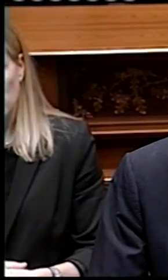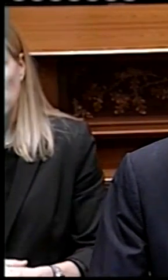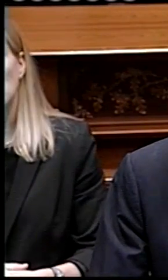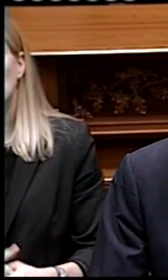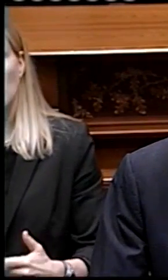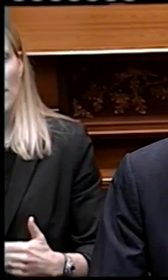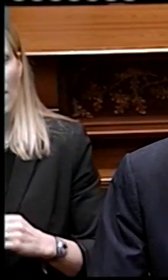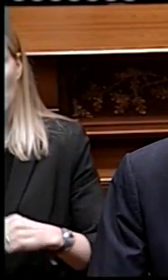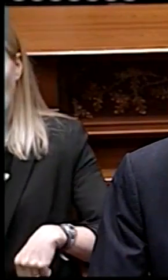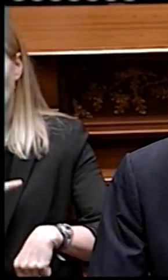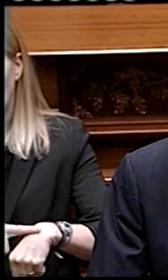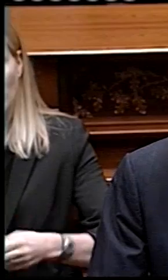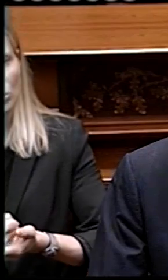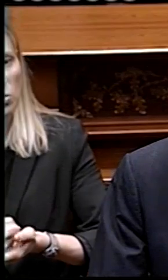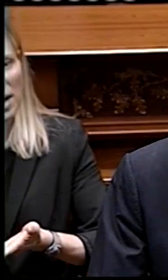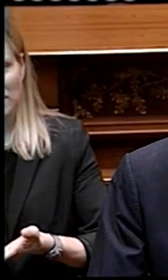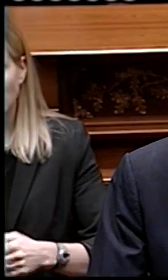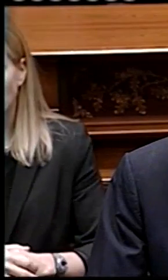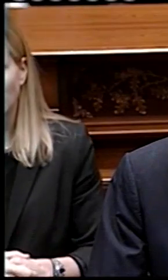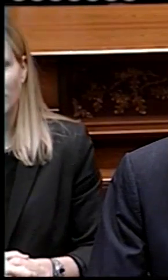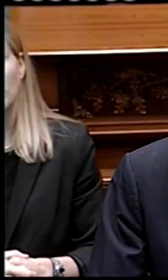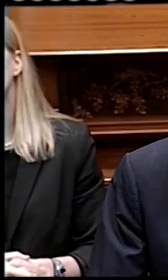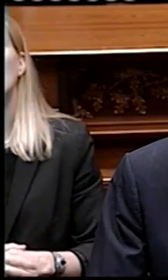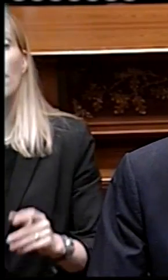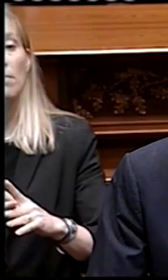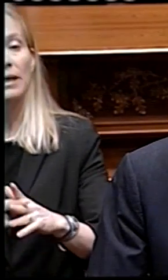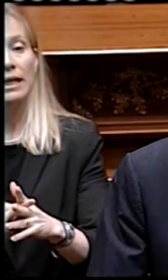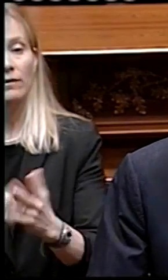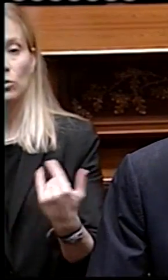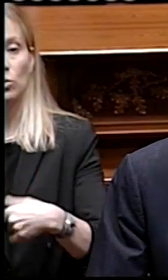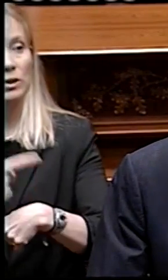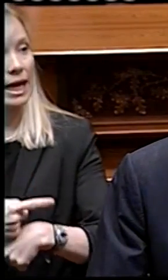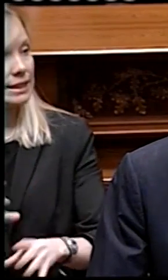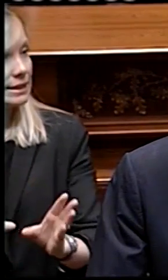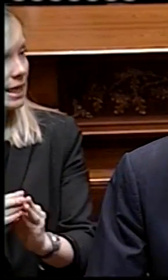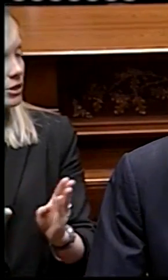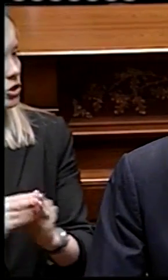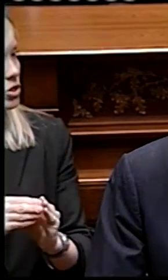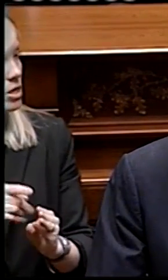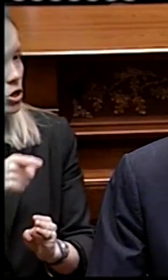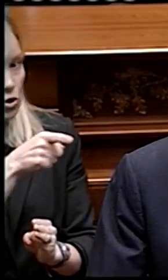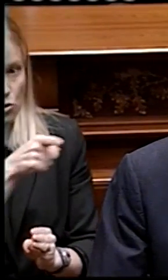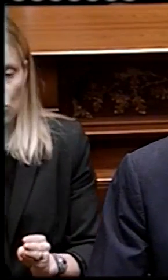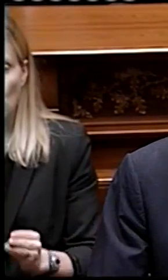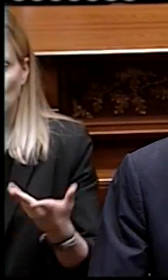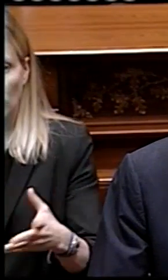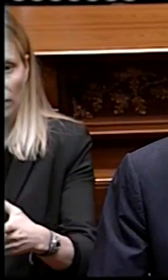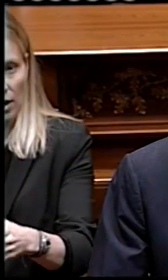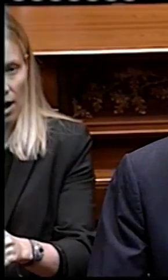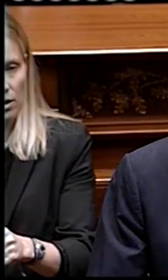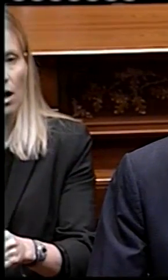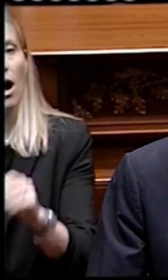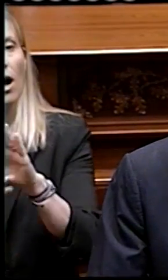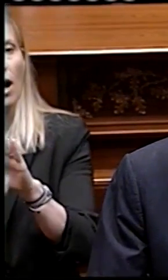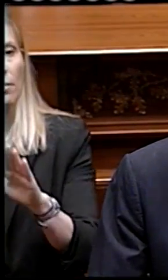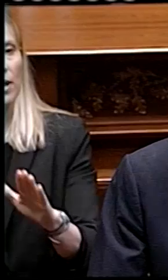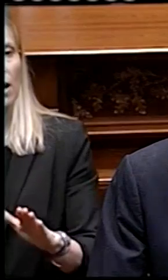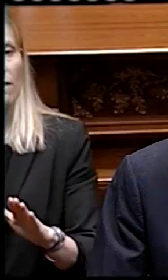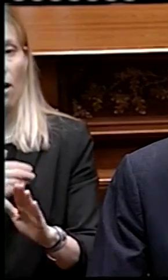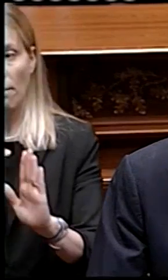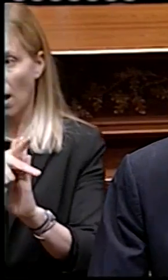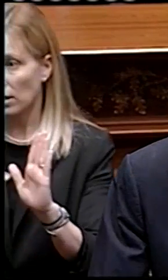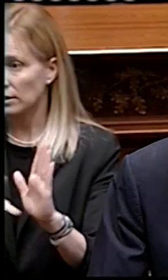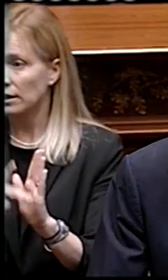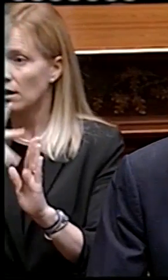We have no time to waste. At the beginning of today's session, each of you should have received a copy of our